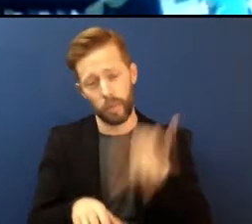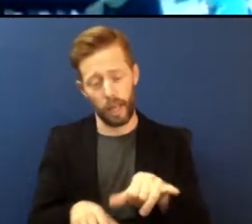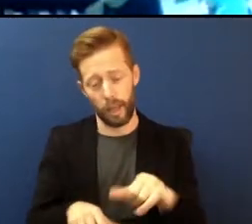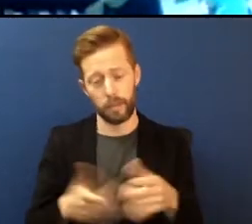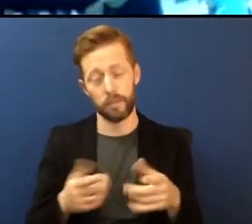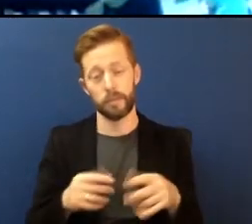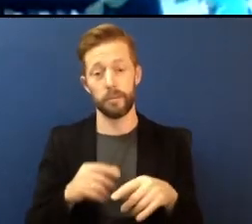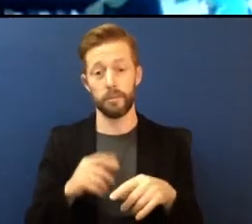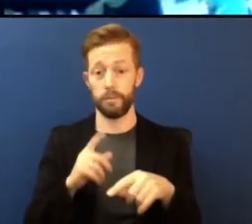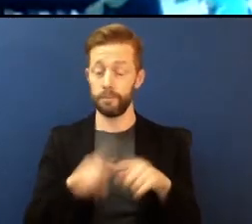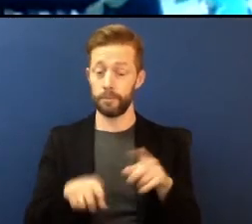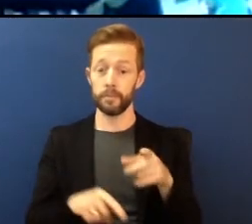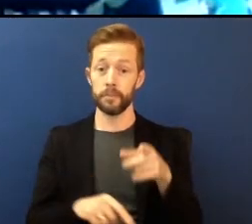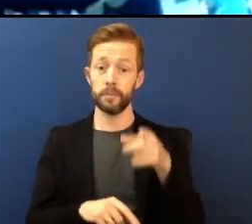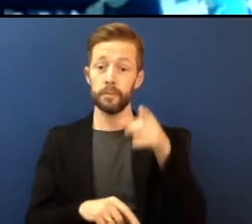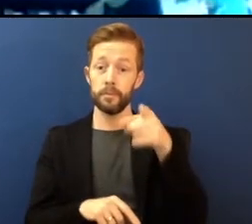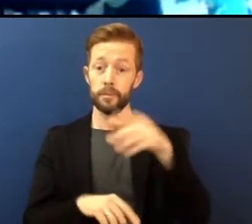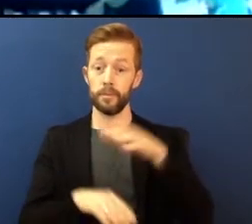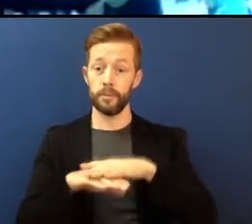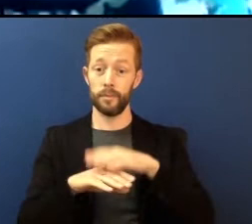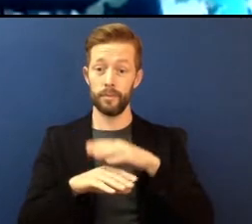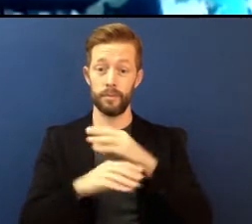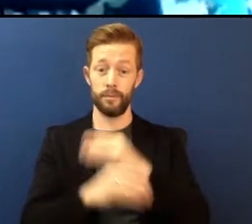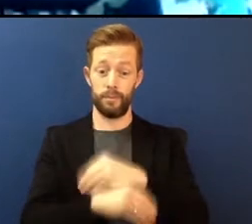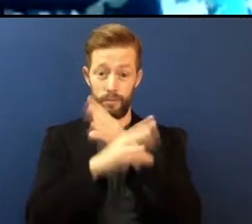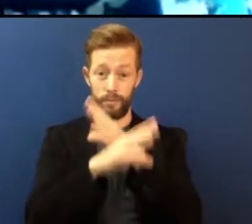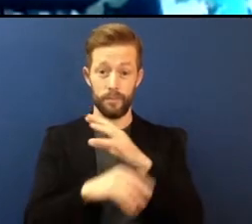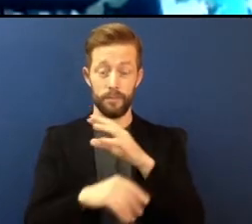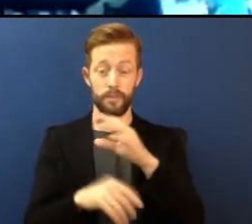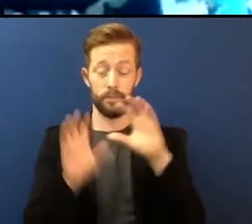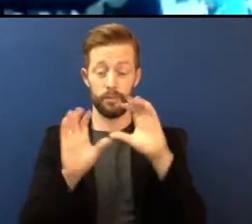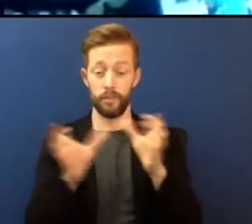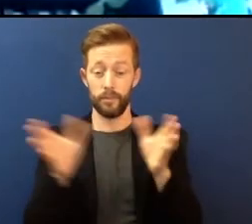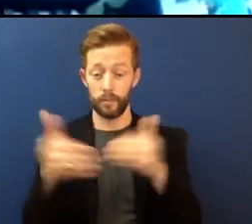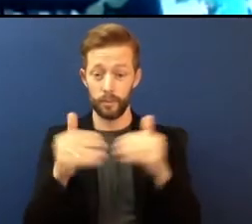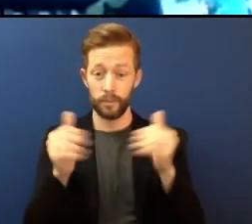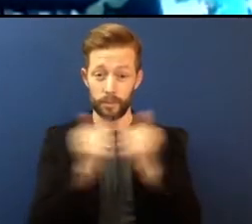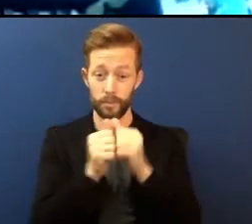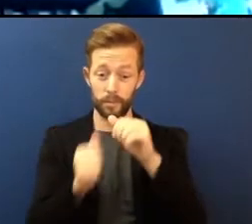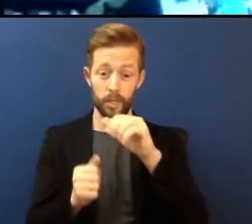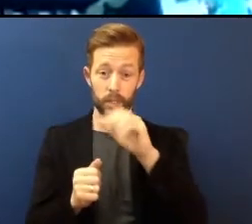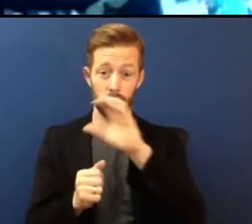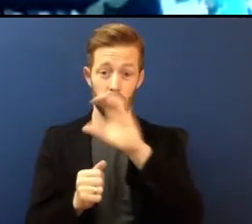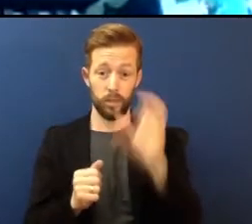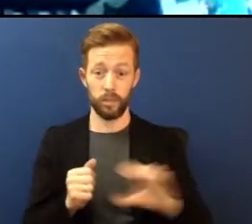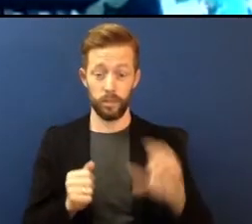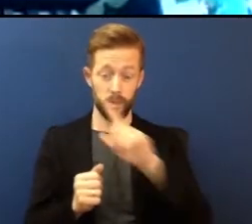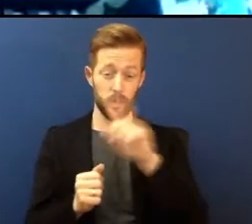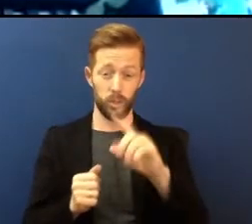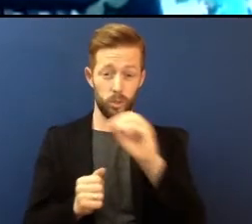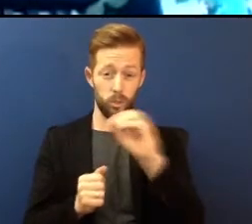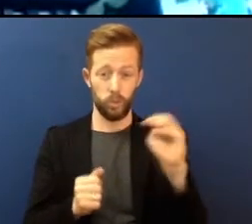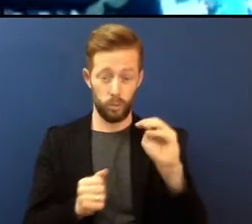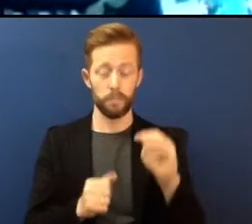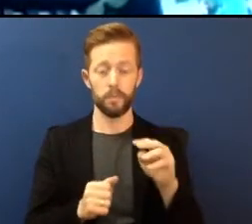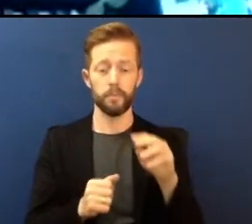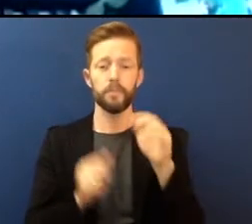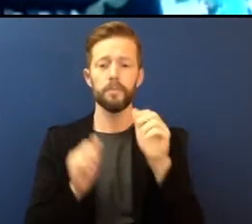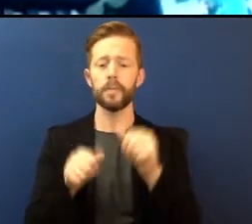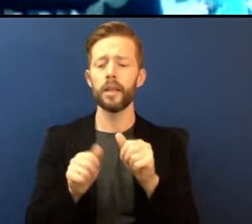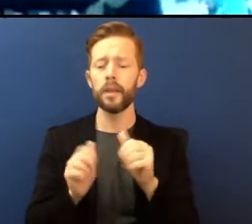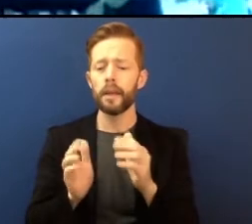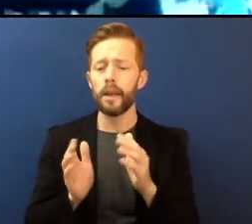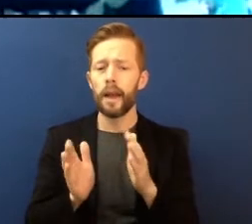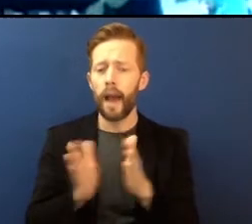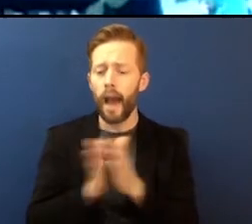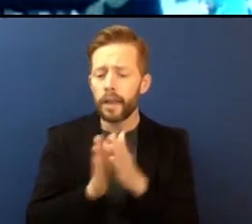that. But what you could do is get them, if you're on a virtual platform with them, like a classroom teacher, ask them